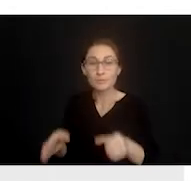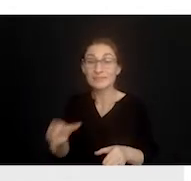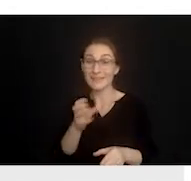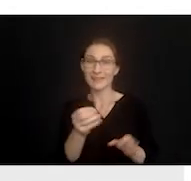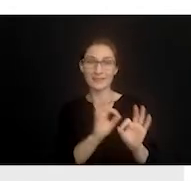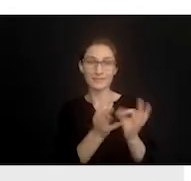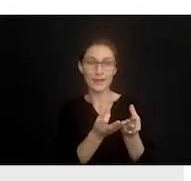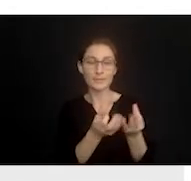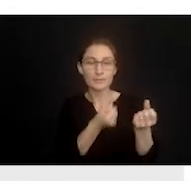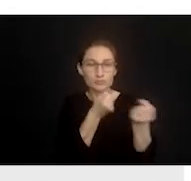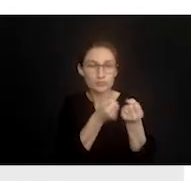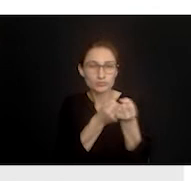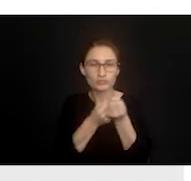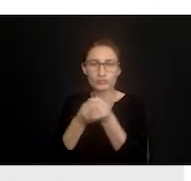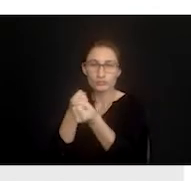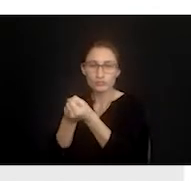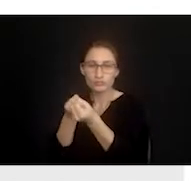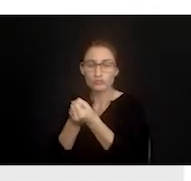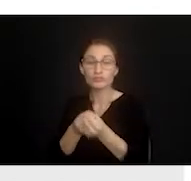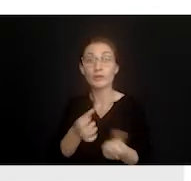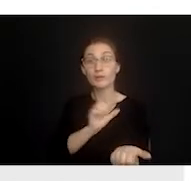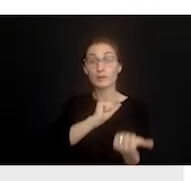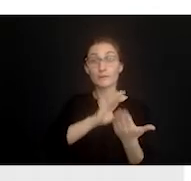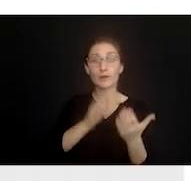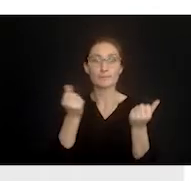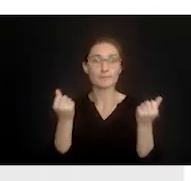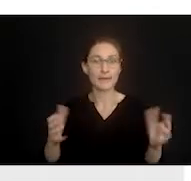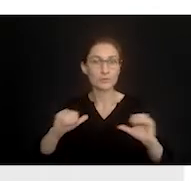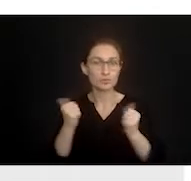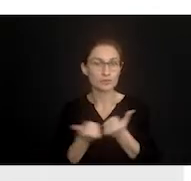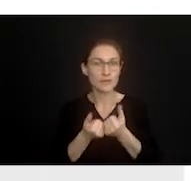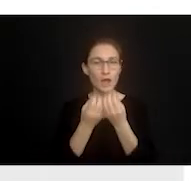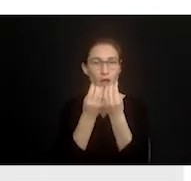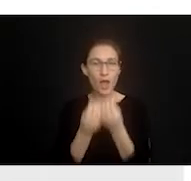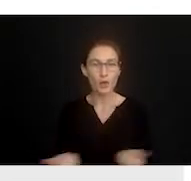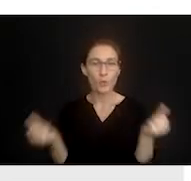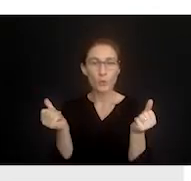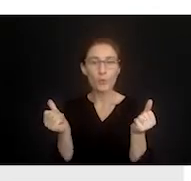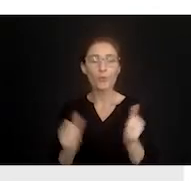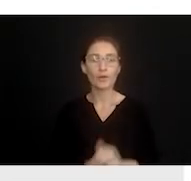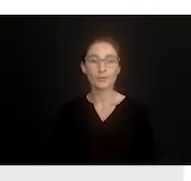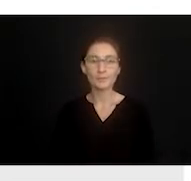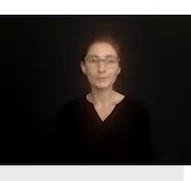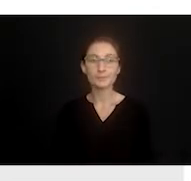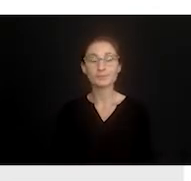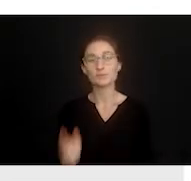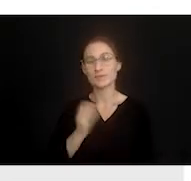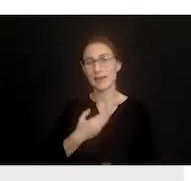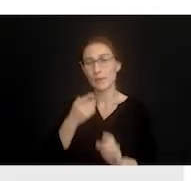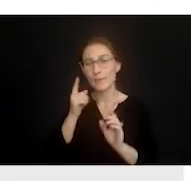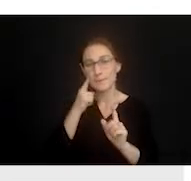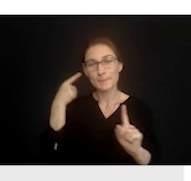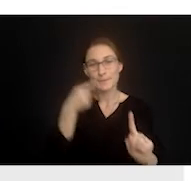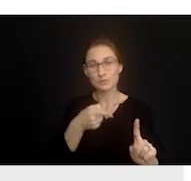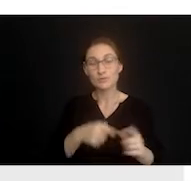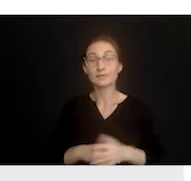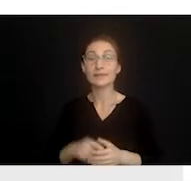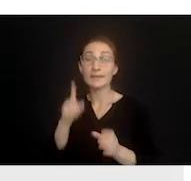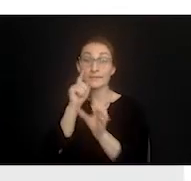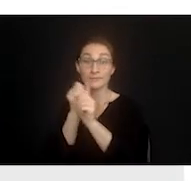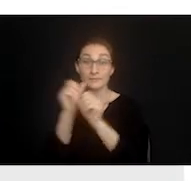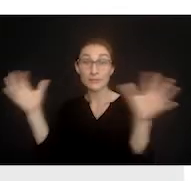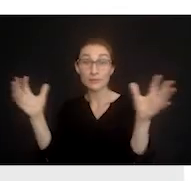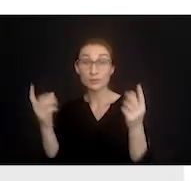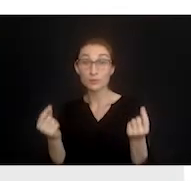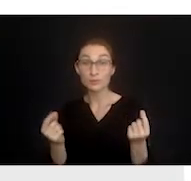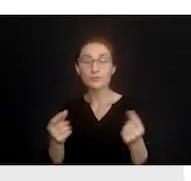their family, so caregivers as well, to confront the spectrum of challenges created by seizures. So that is our mission. And our vision is